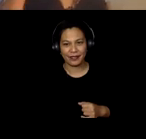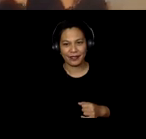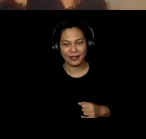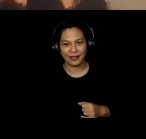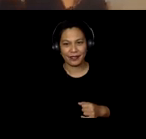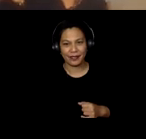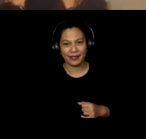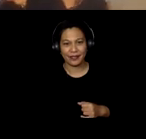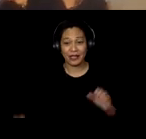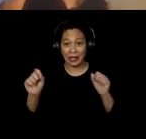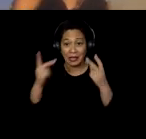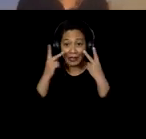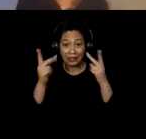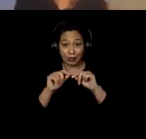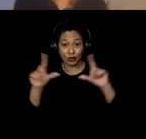can you see my screen?